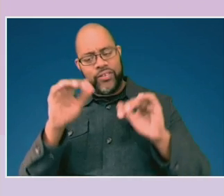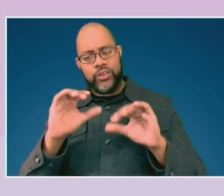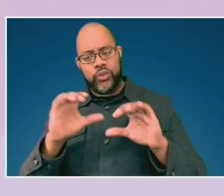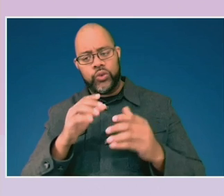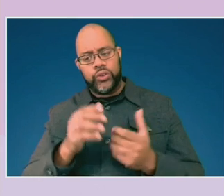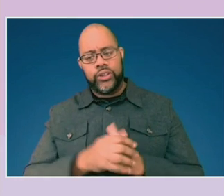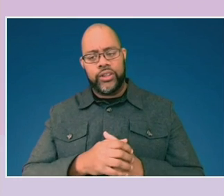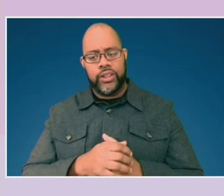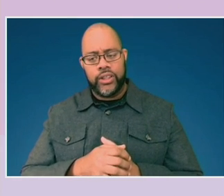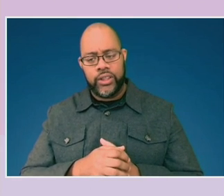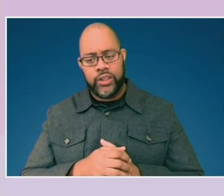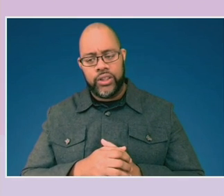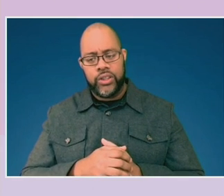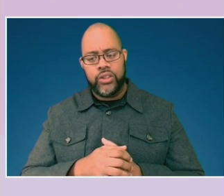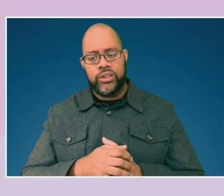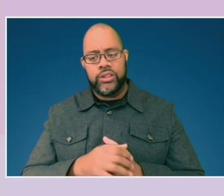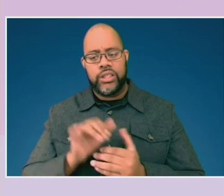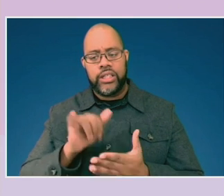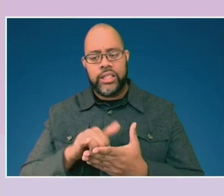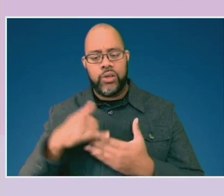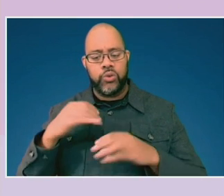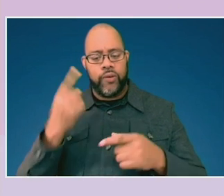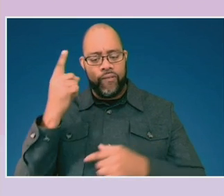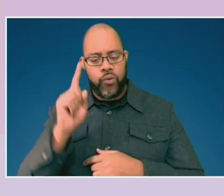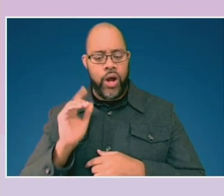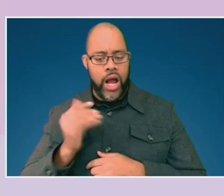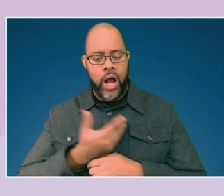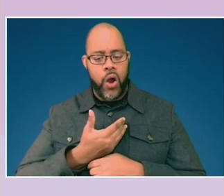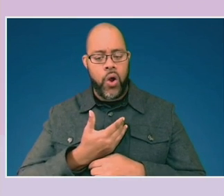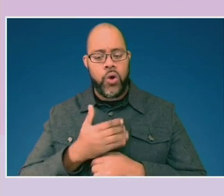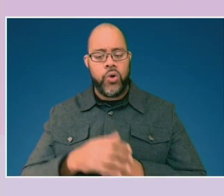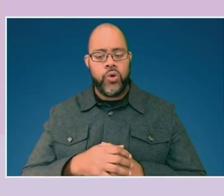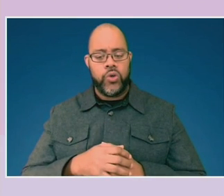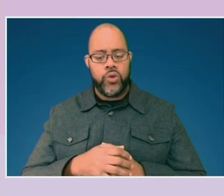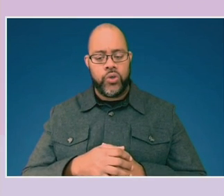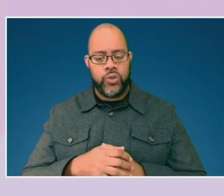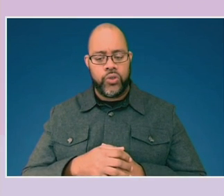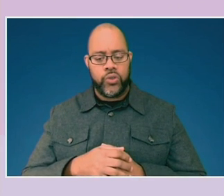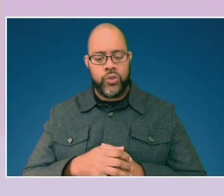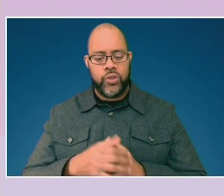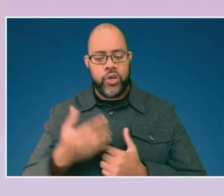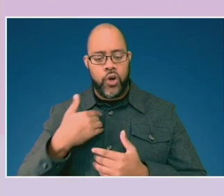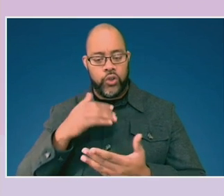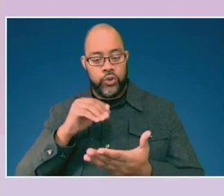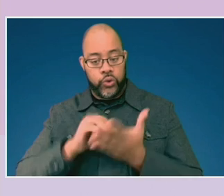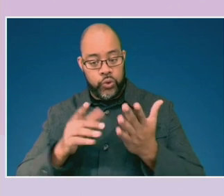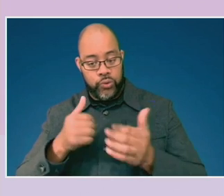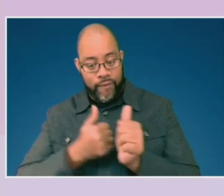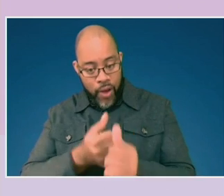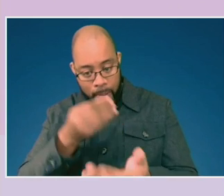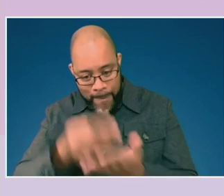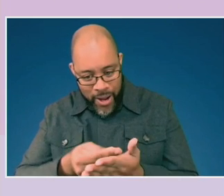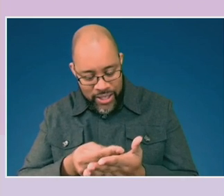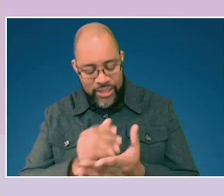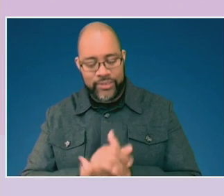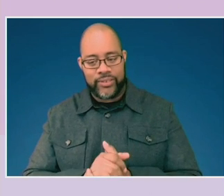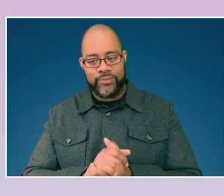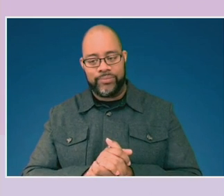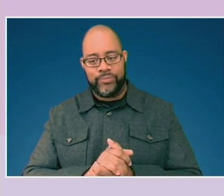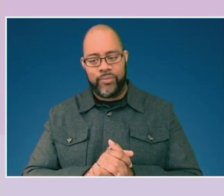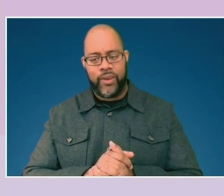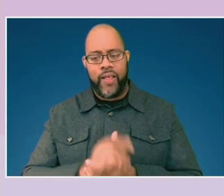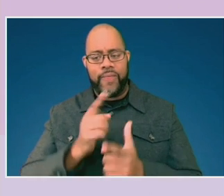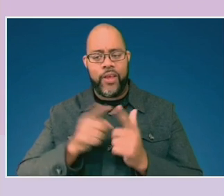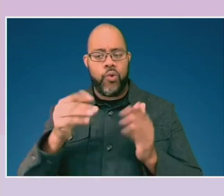do, and which we did for our adolescent clinic, was kind of follow the money and like map different pieces of money that you then often,